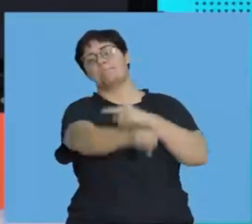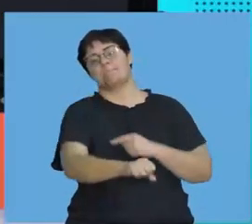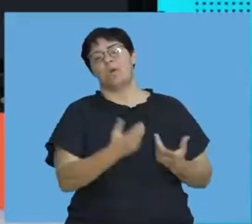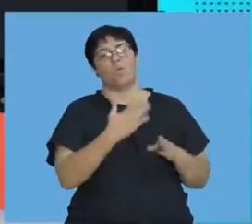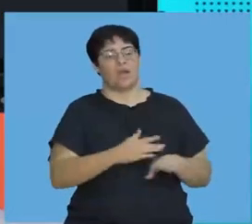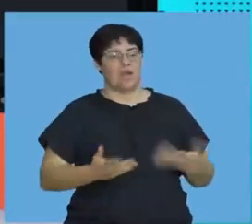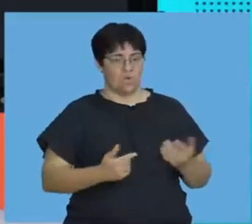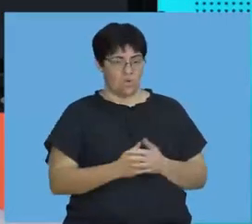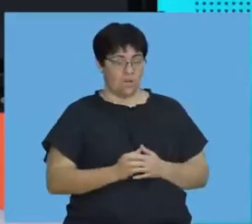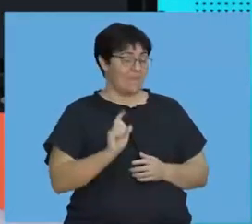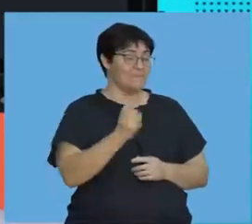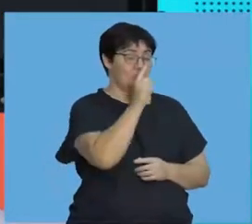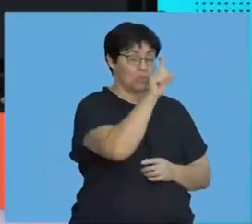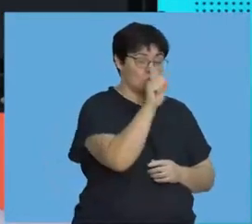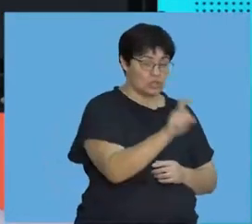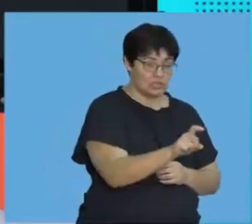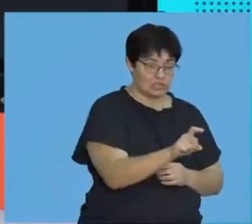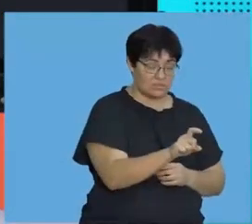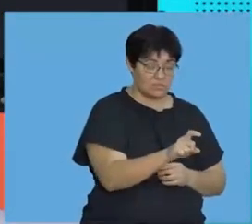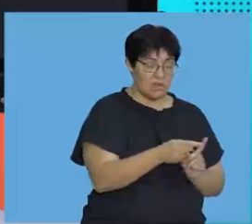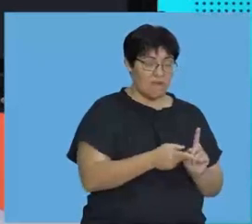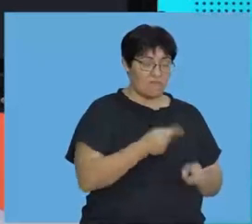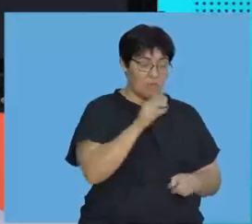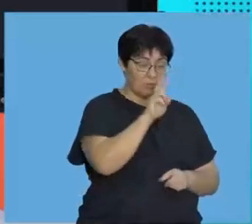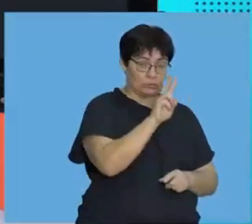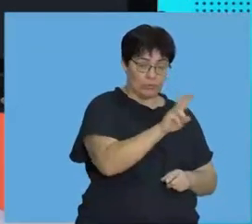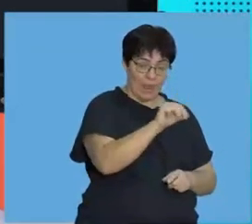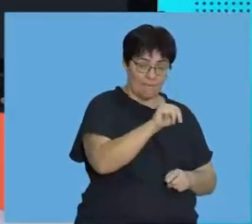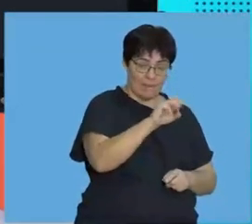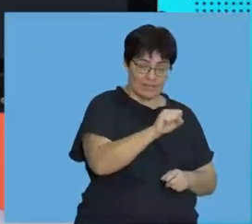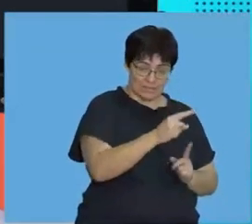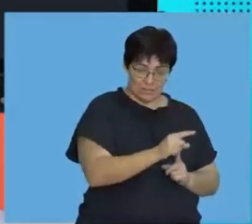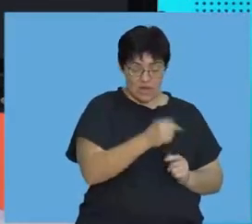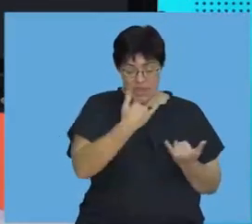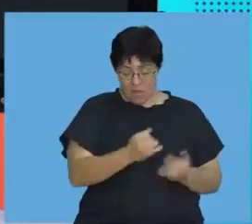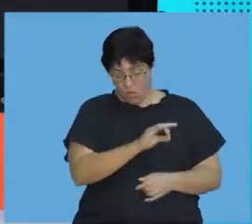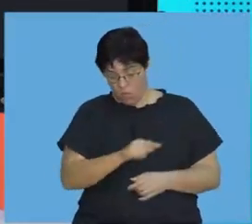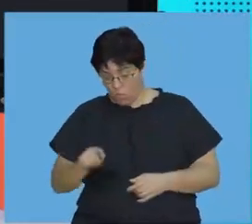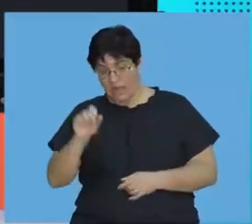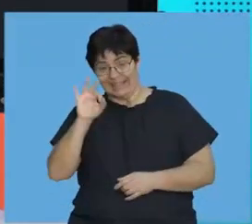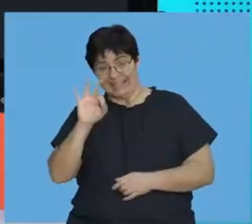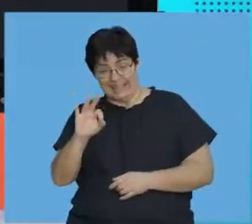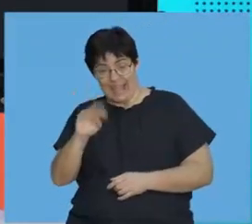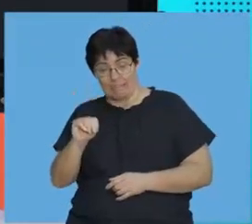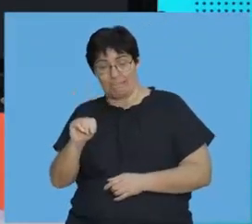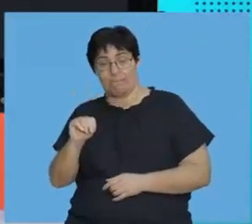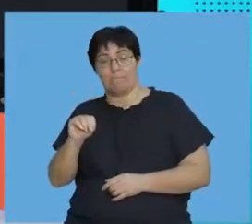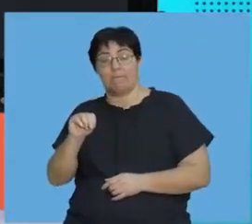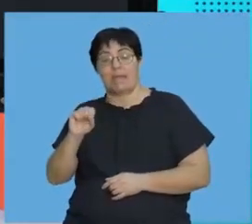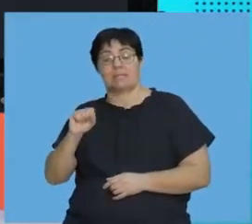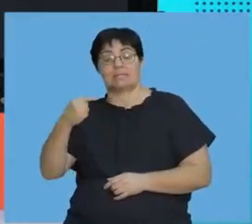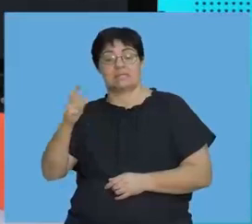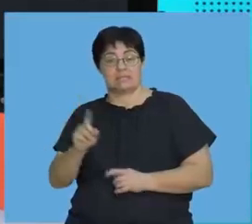work. In the first question, it went from 2 meters per second to 3 meters per second.